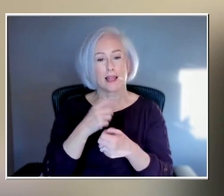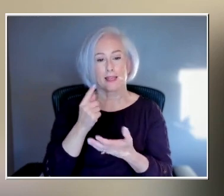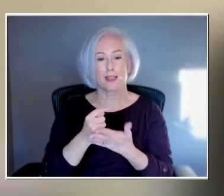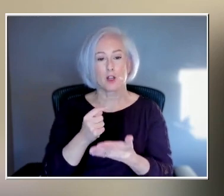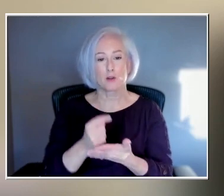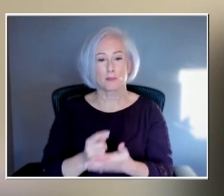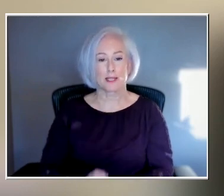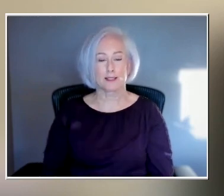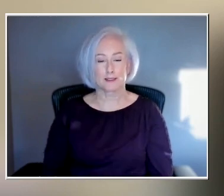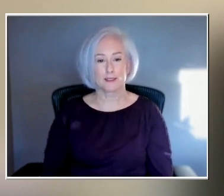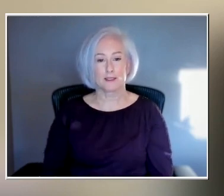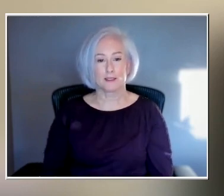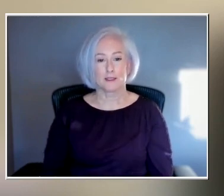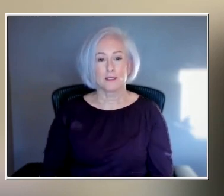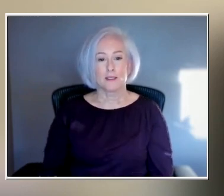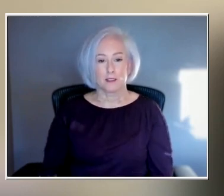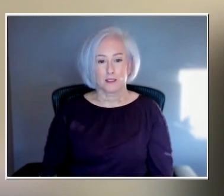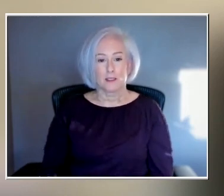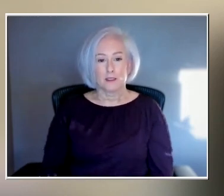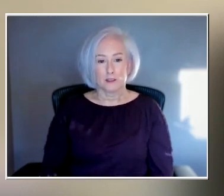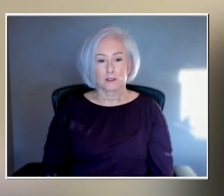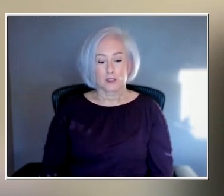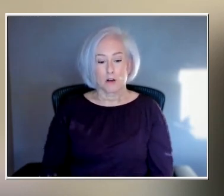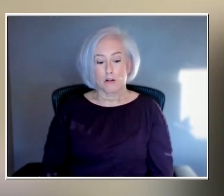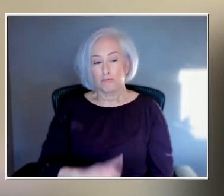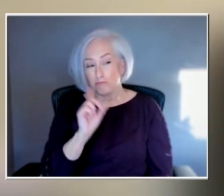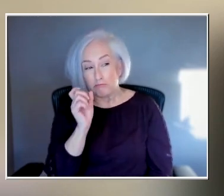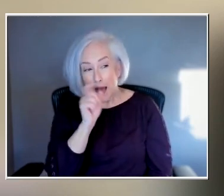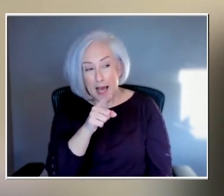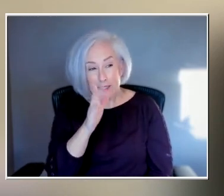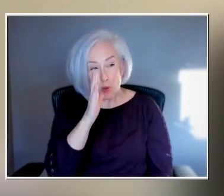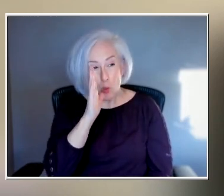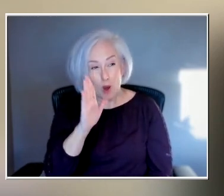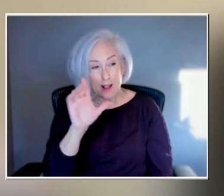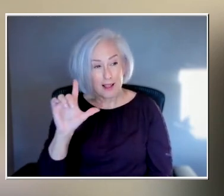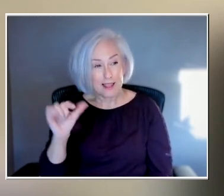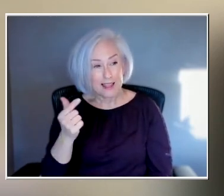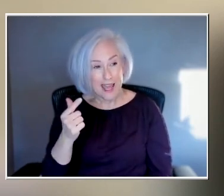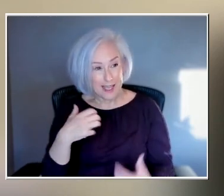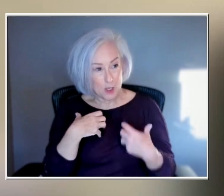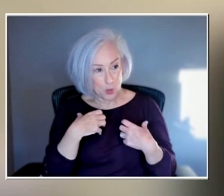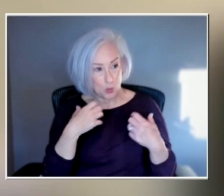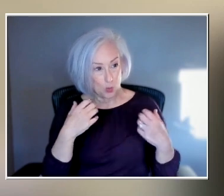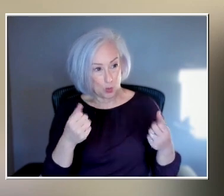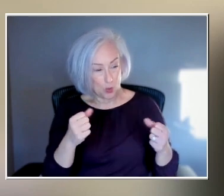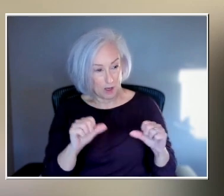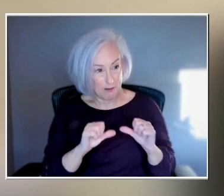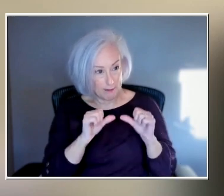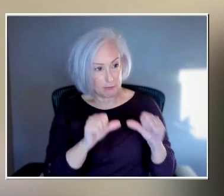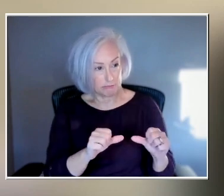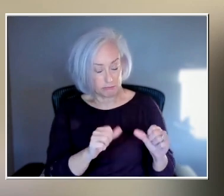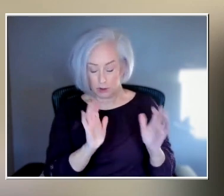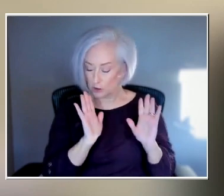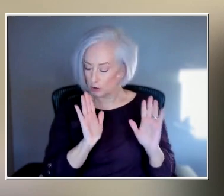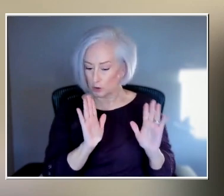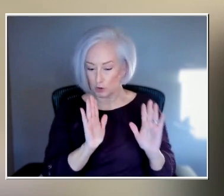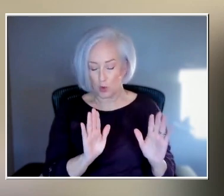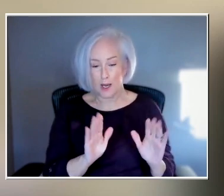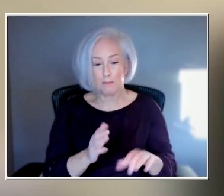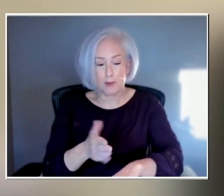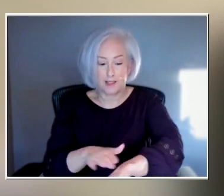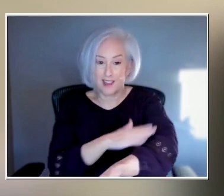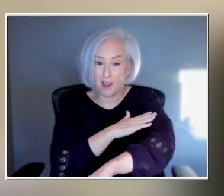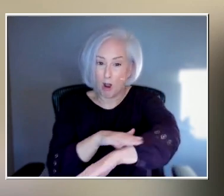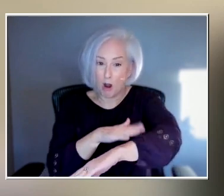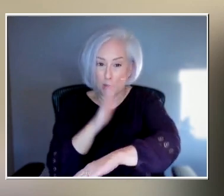I asked, will it recover? The leg recovered, which I was grateful for. And they just